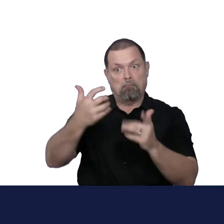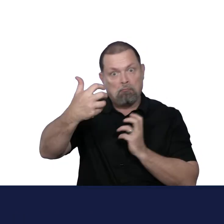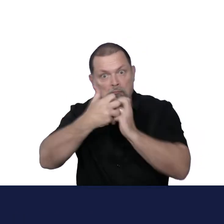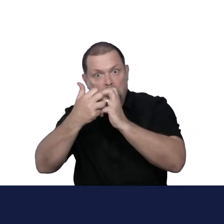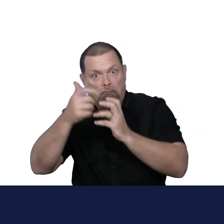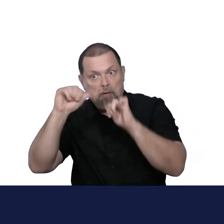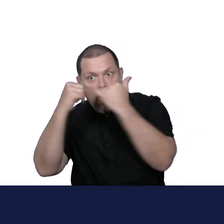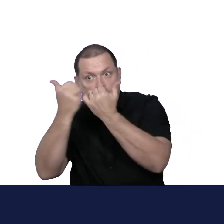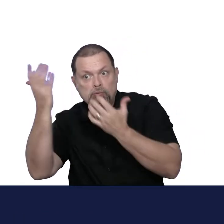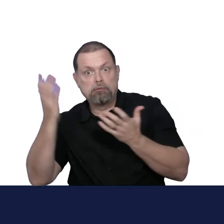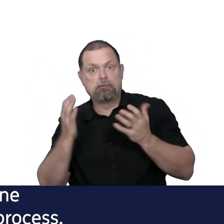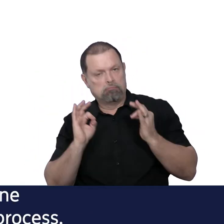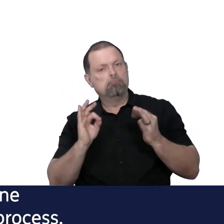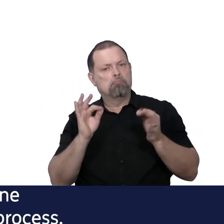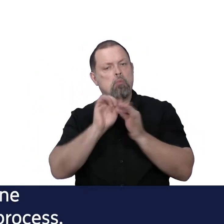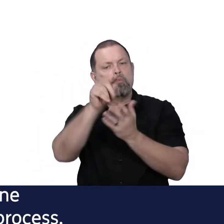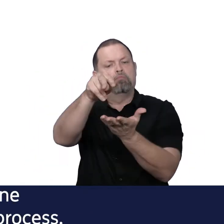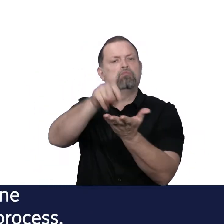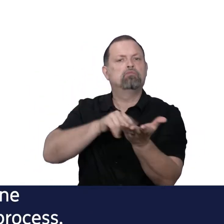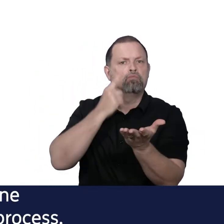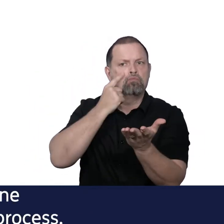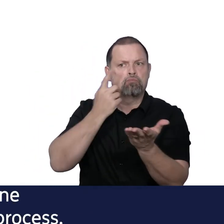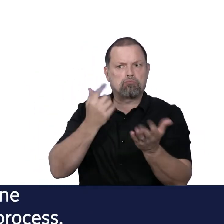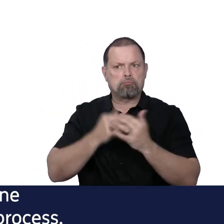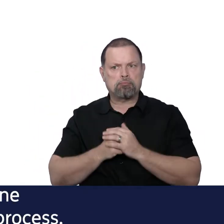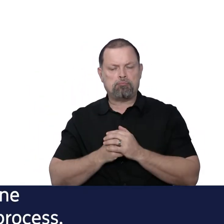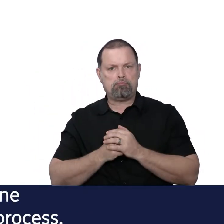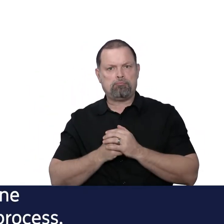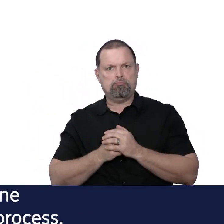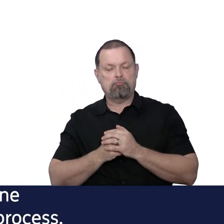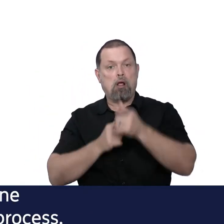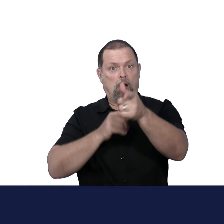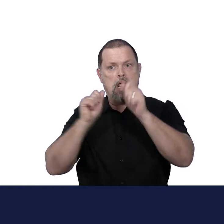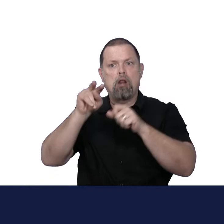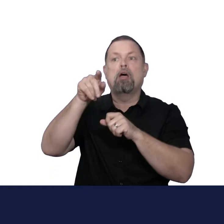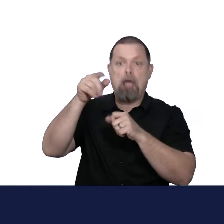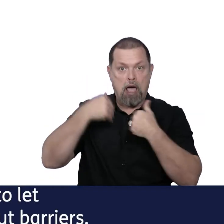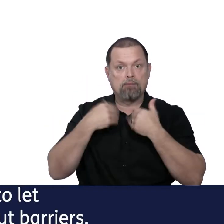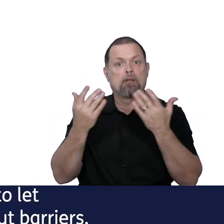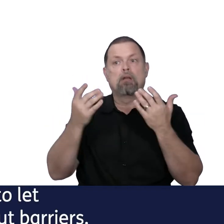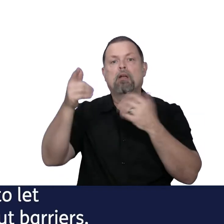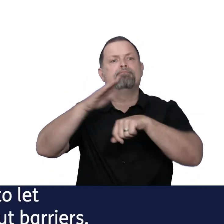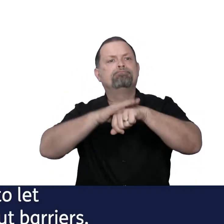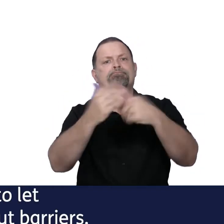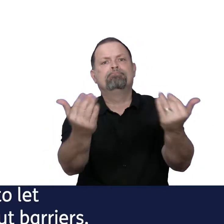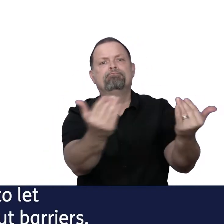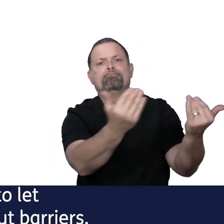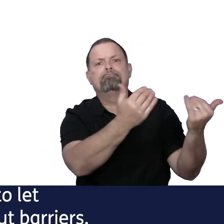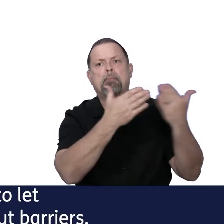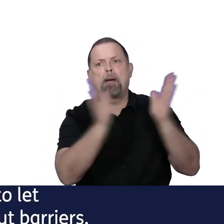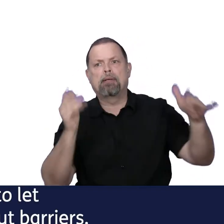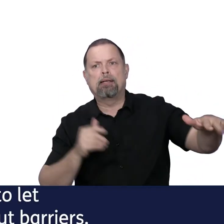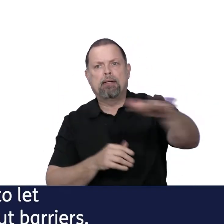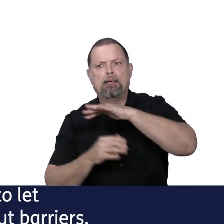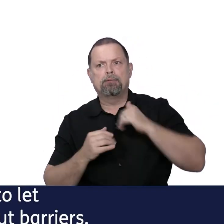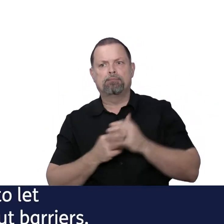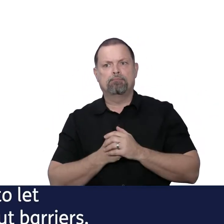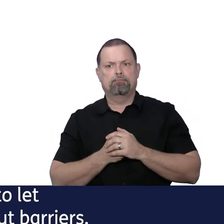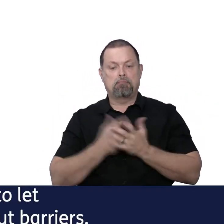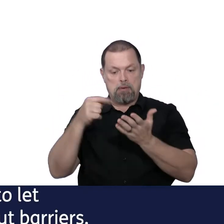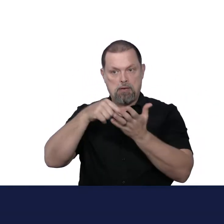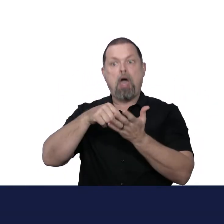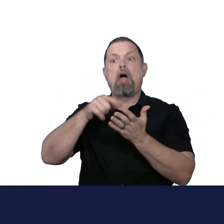agency. Find out if the airline has a public feedback process. It might tell you how to let the airline staff know